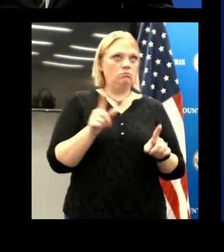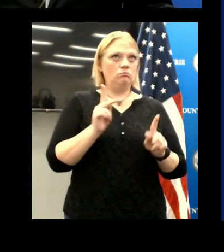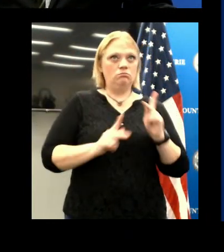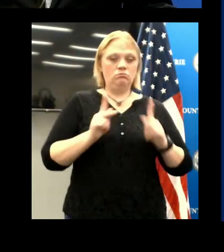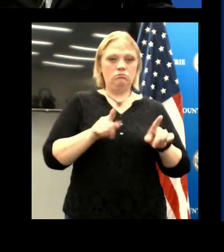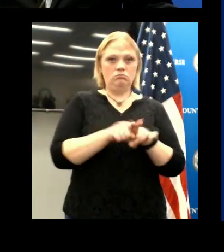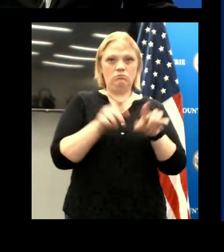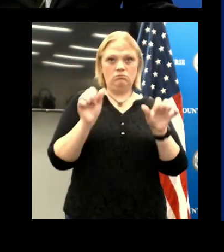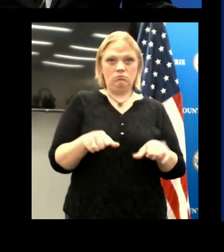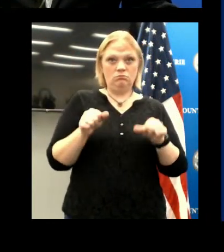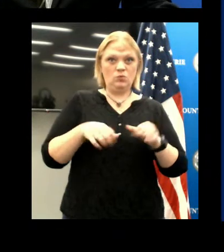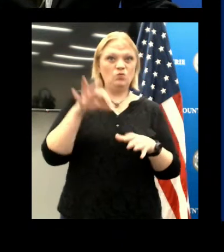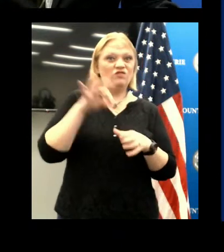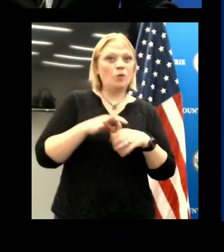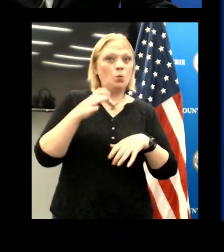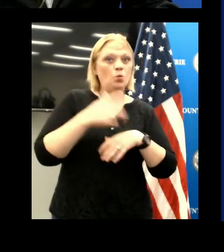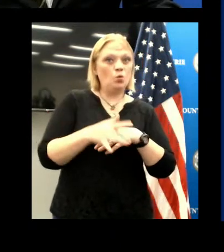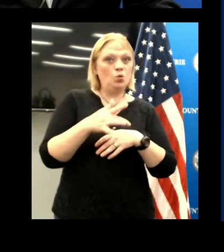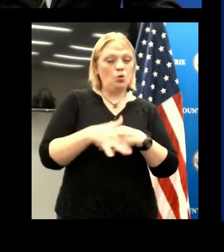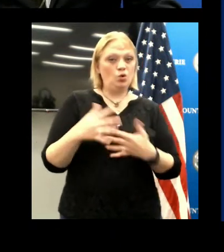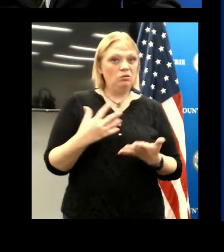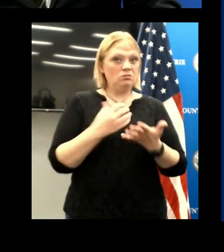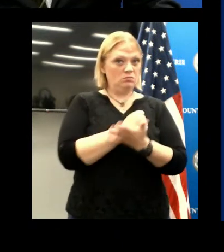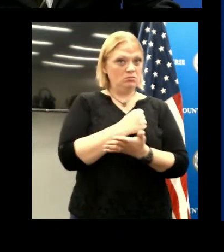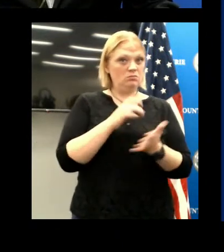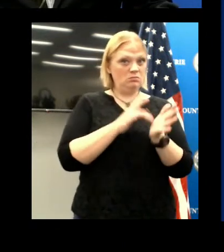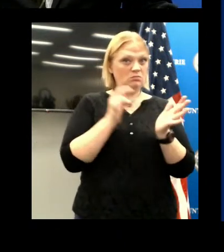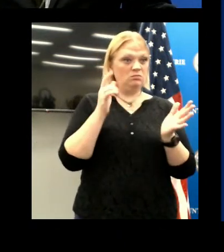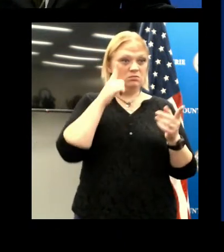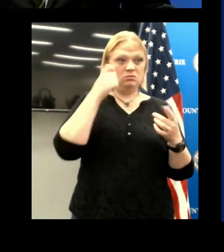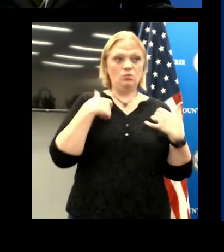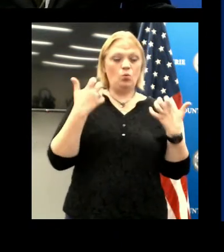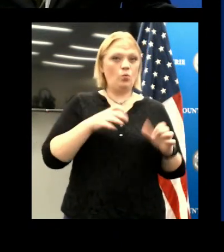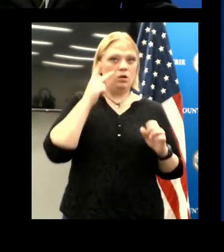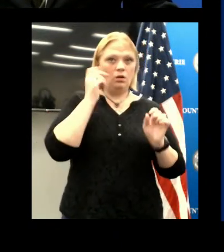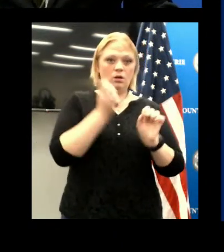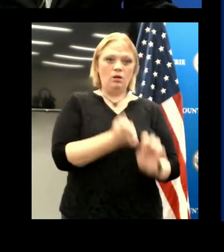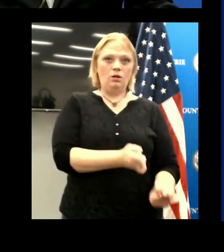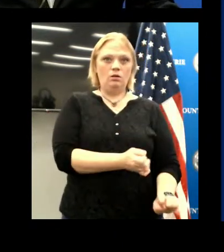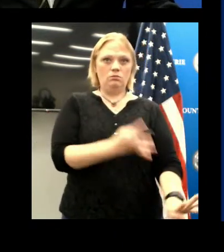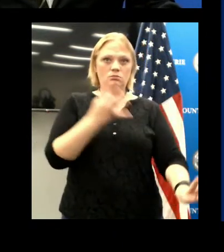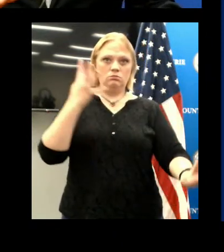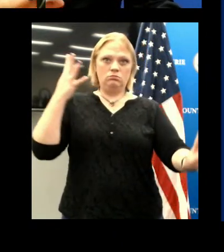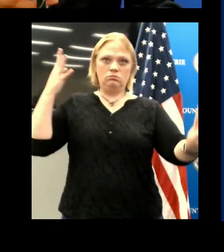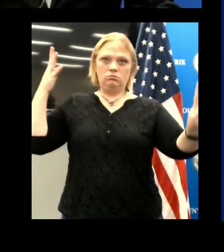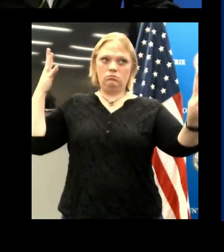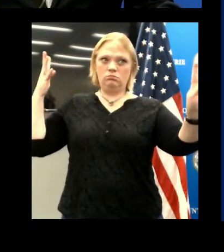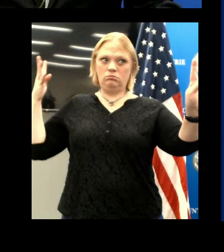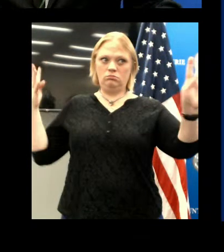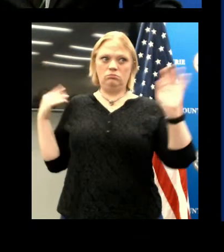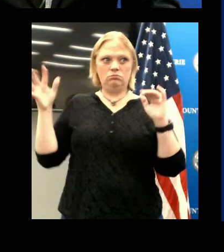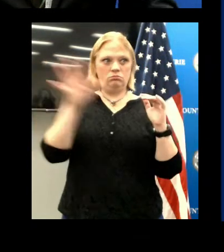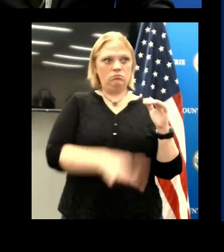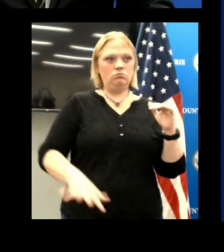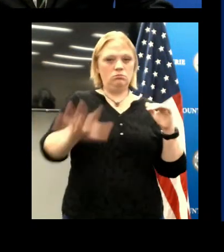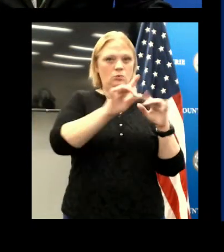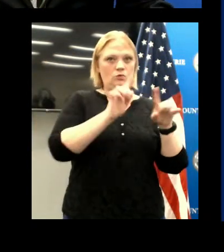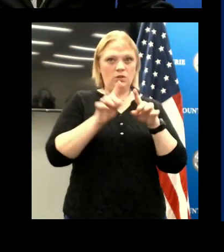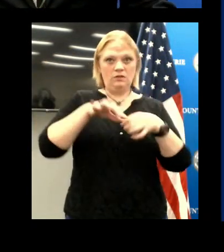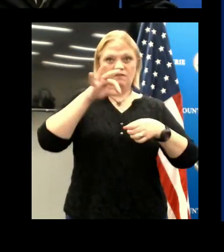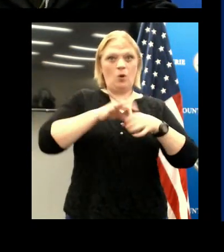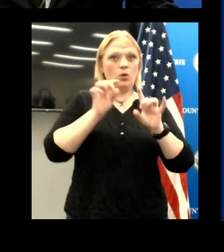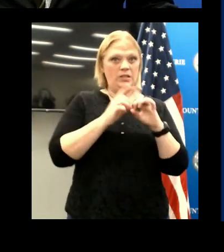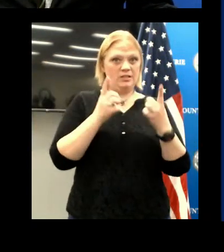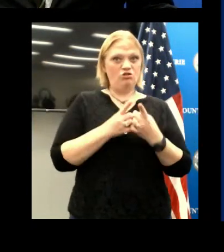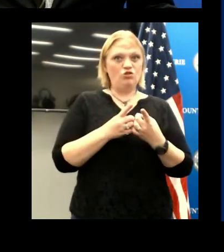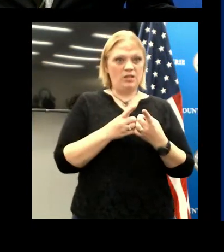vote early, to take advantage of it, because we don't want to see mass long lines across all of these voting districts that we have across